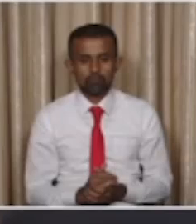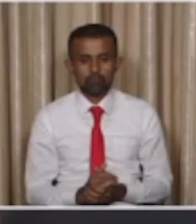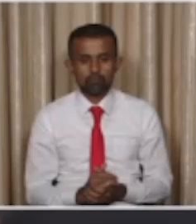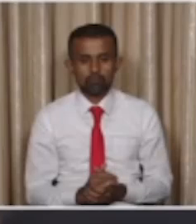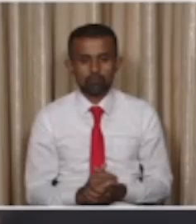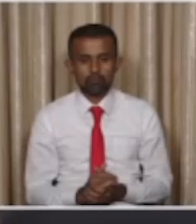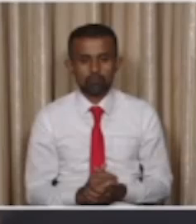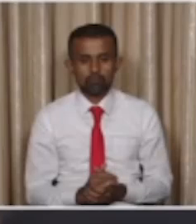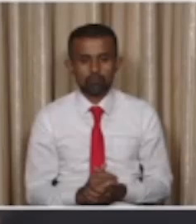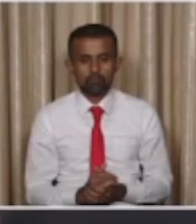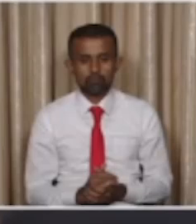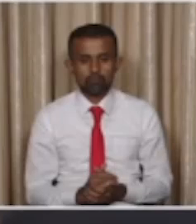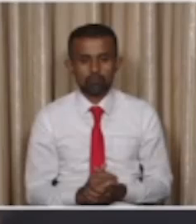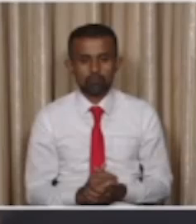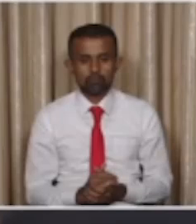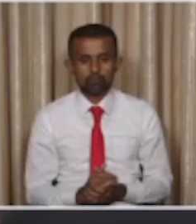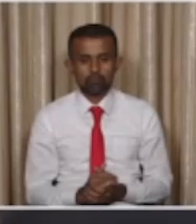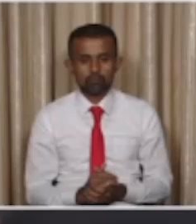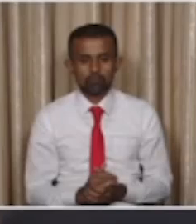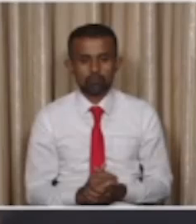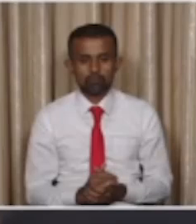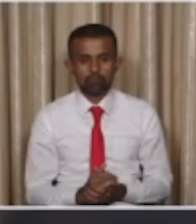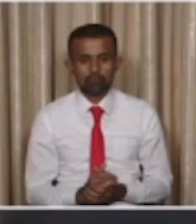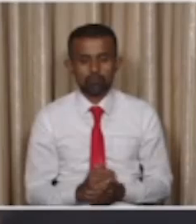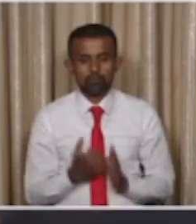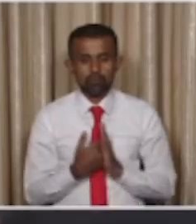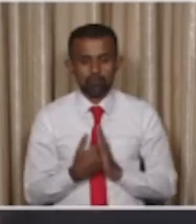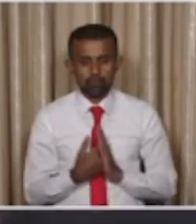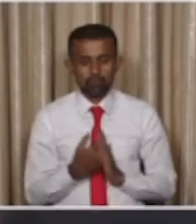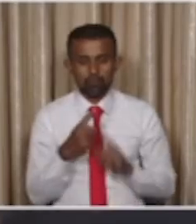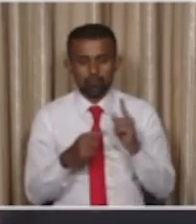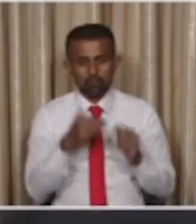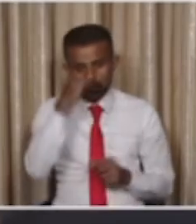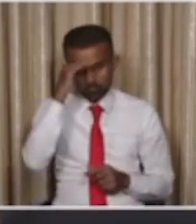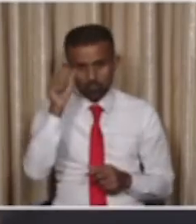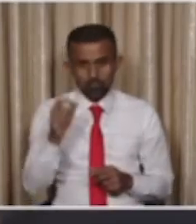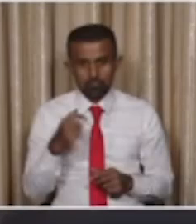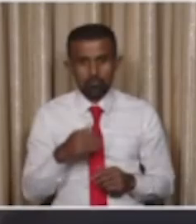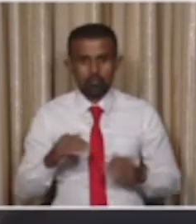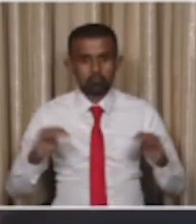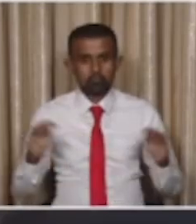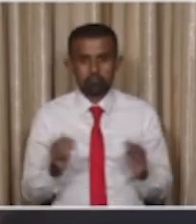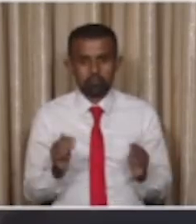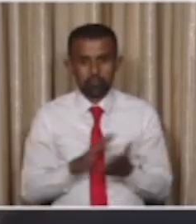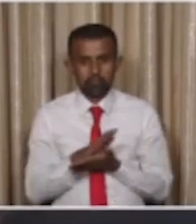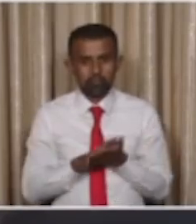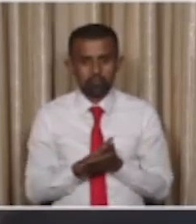which were referred to the said committee. Honorable Sir, I need to explain very briefly the Central Bank salary